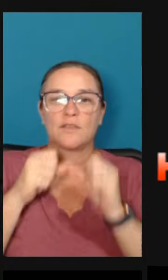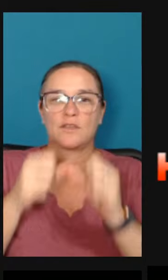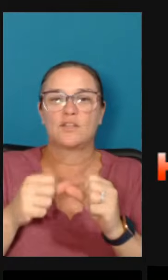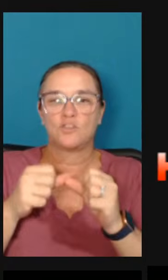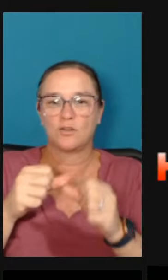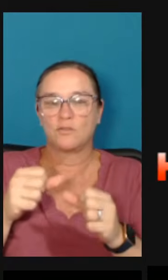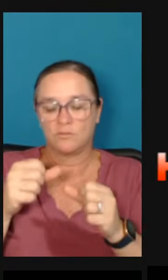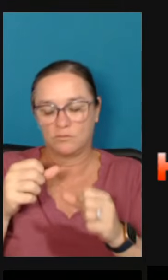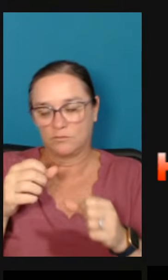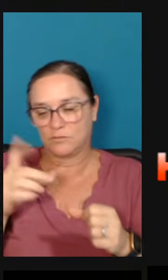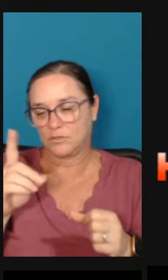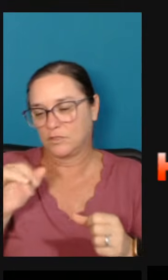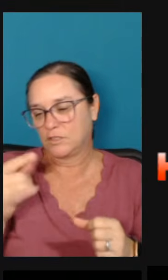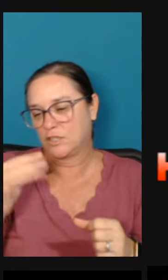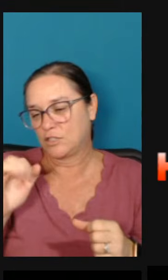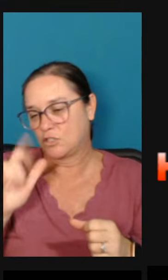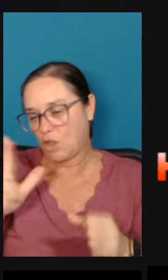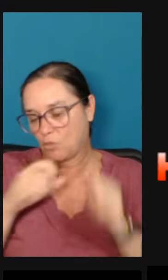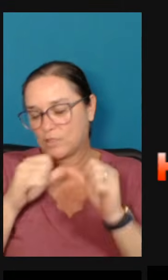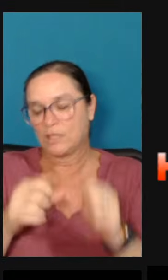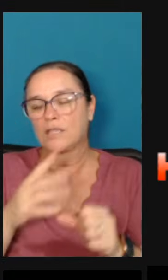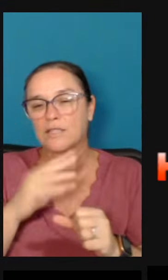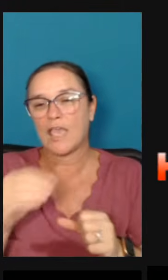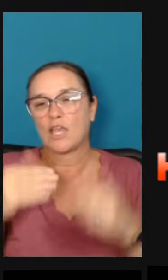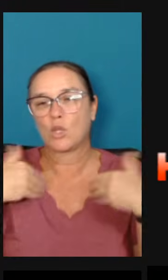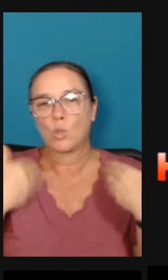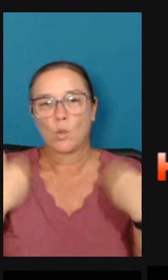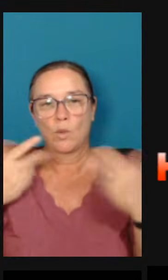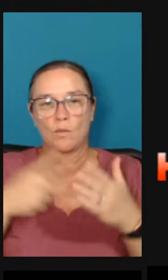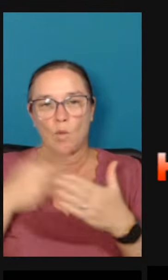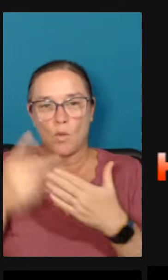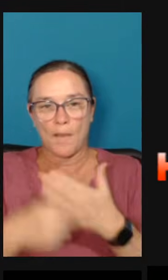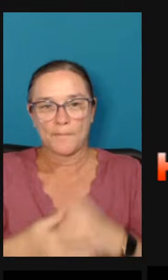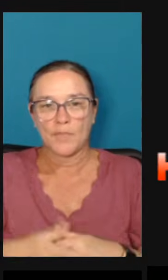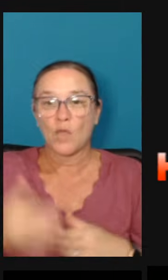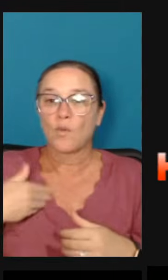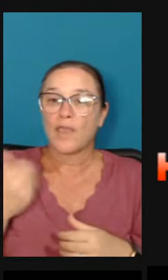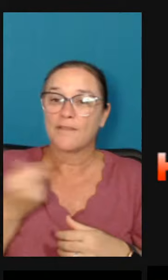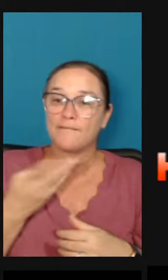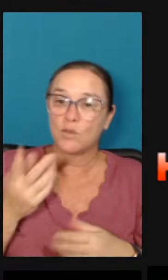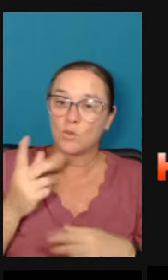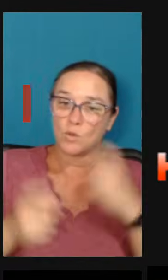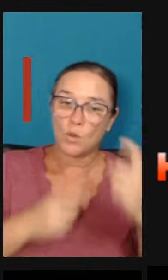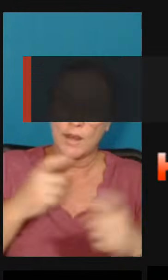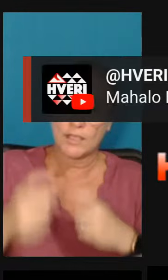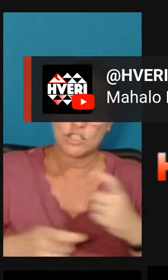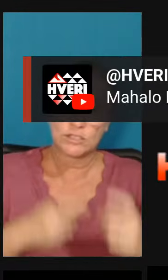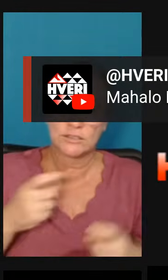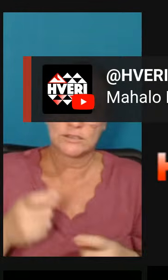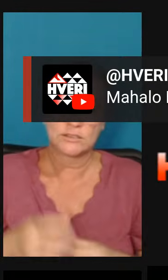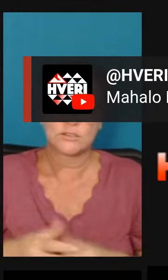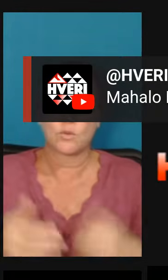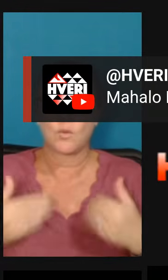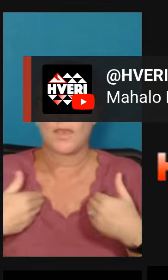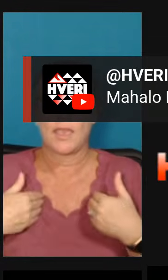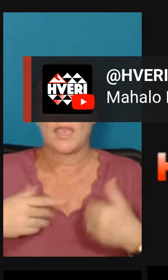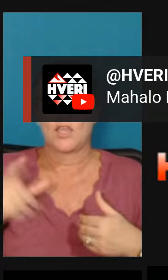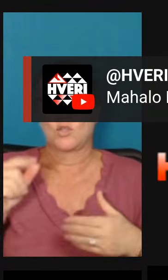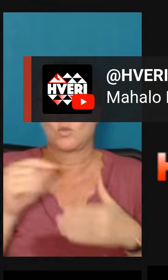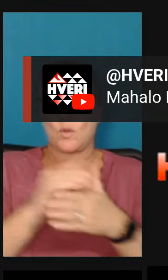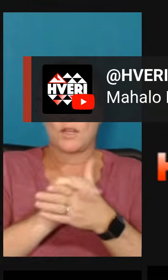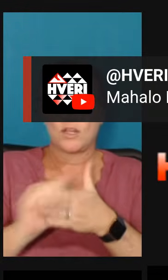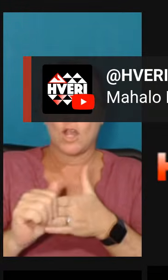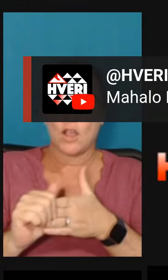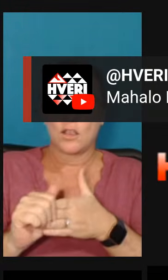yeah, we appreciate all the support there. We did have a couple donations come through. We had a $20 super